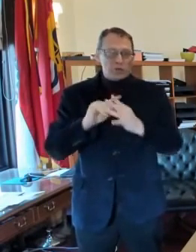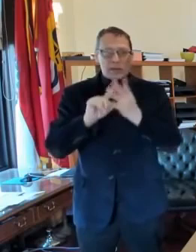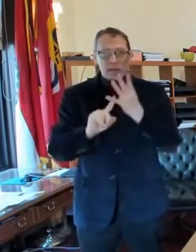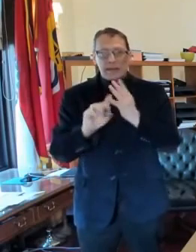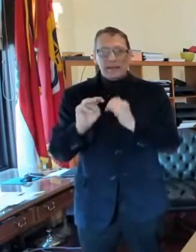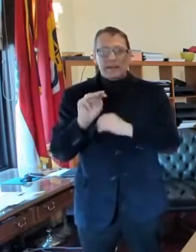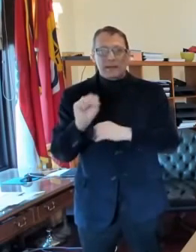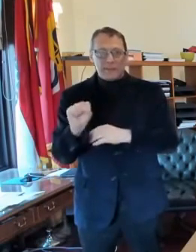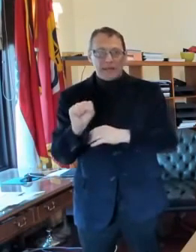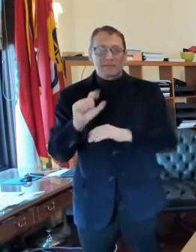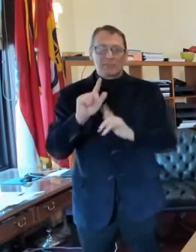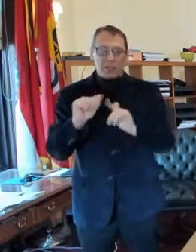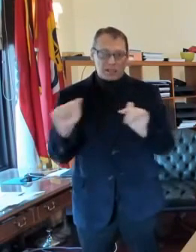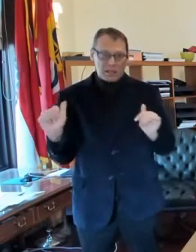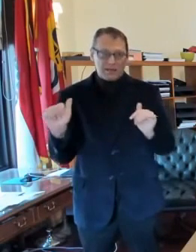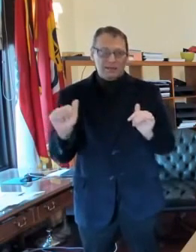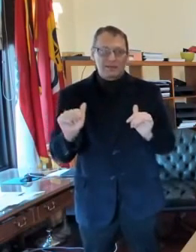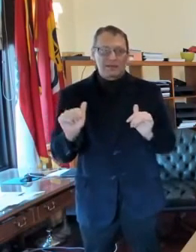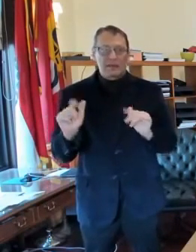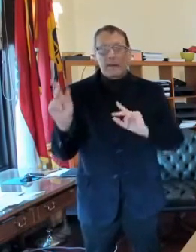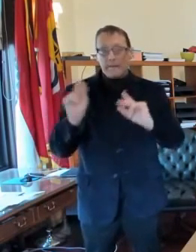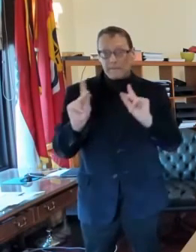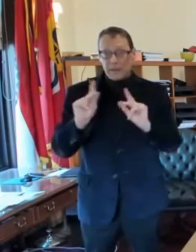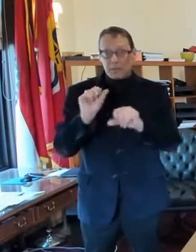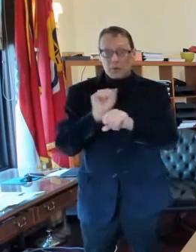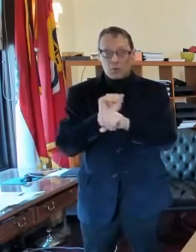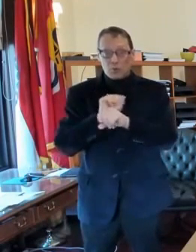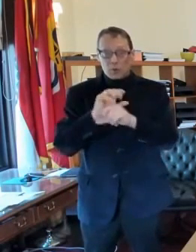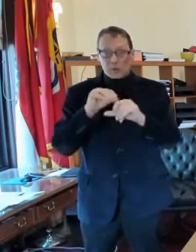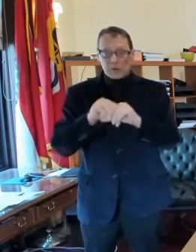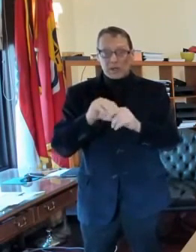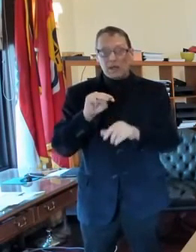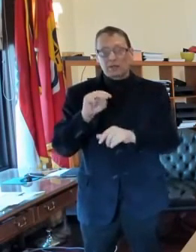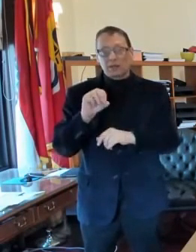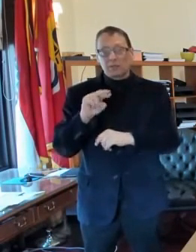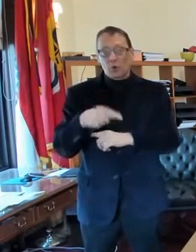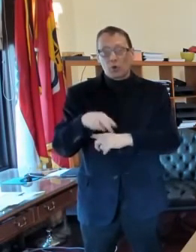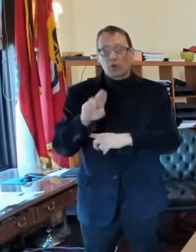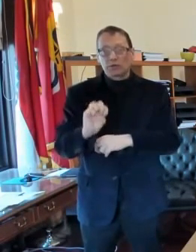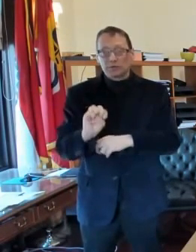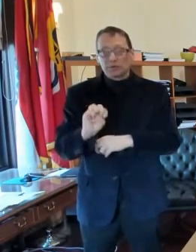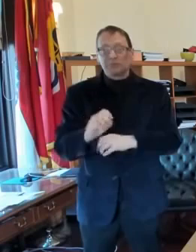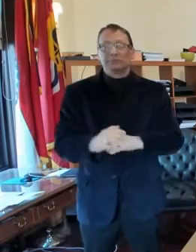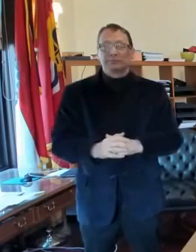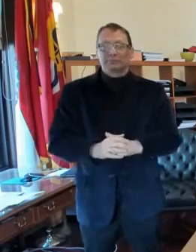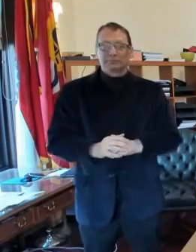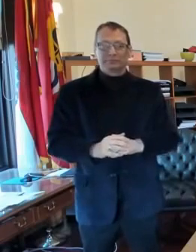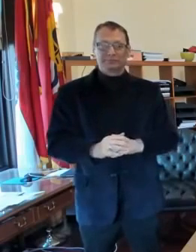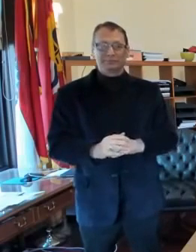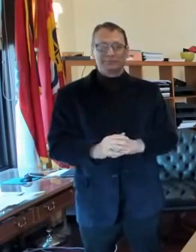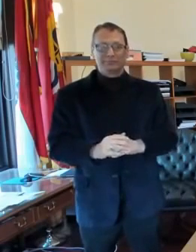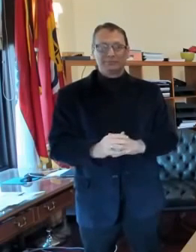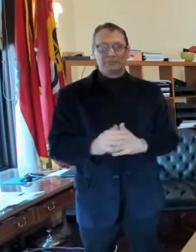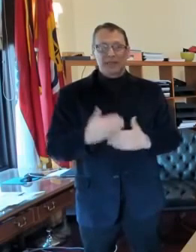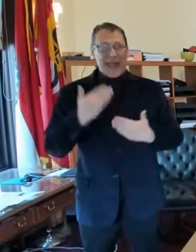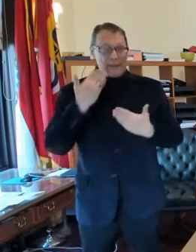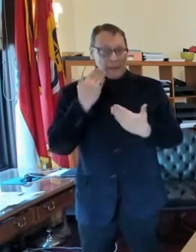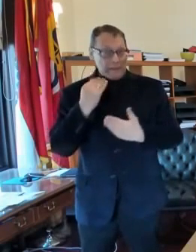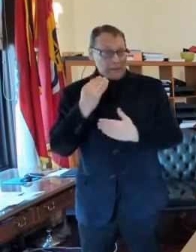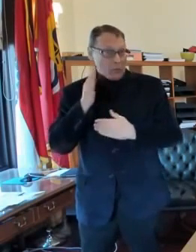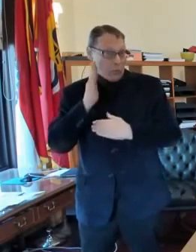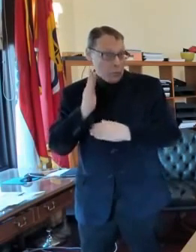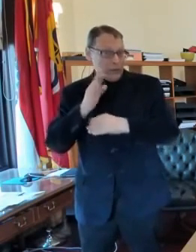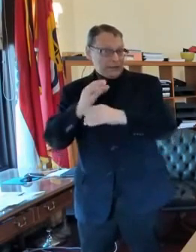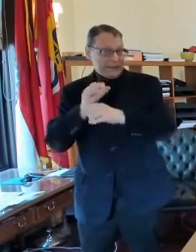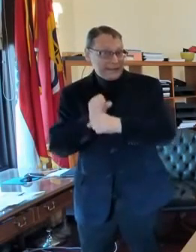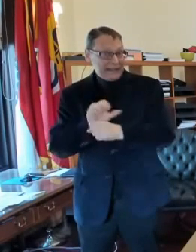some additional. So people who work in our morgue, etc. So, but we don't know if we're going to get 5,000